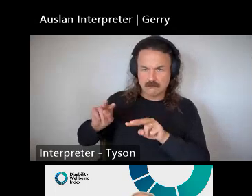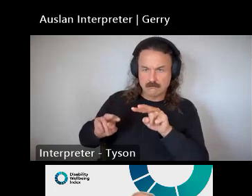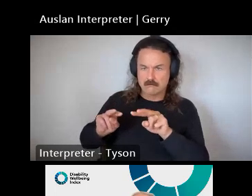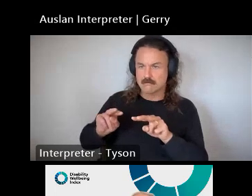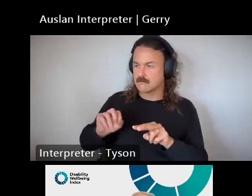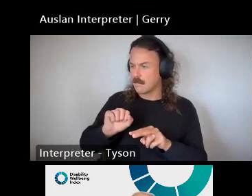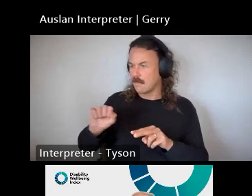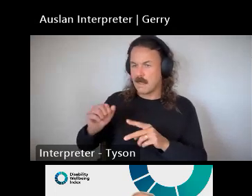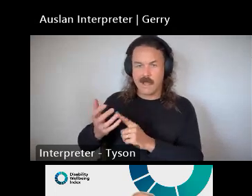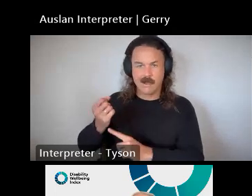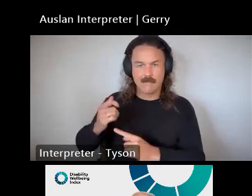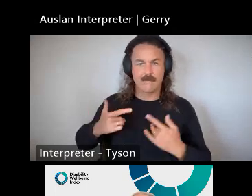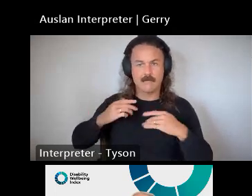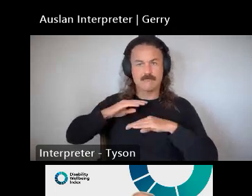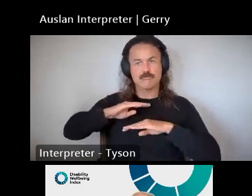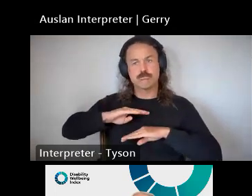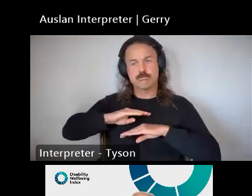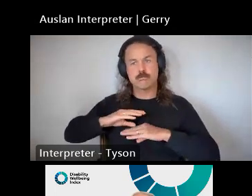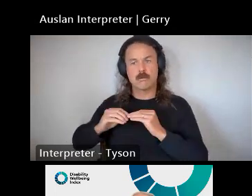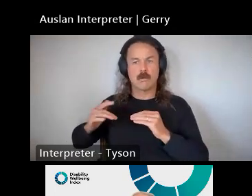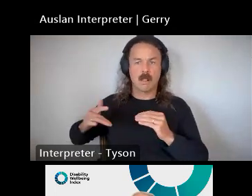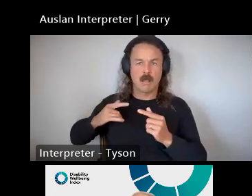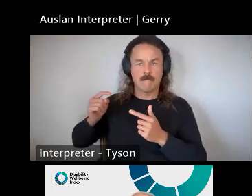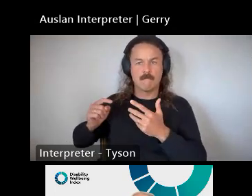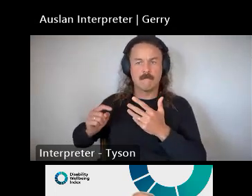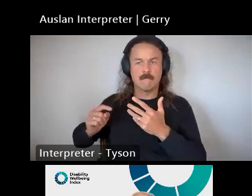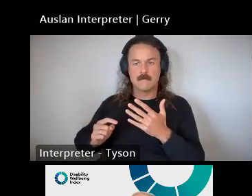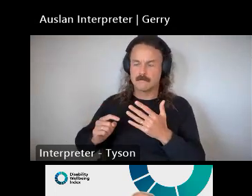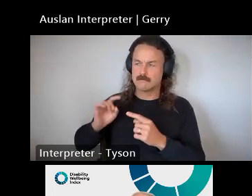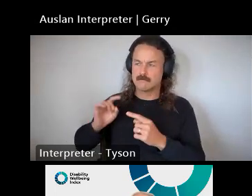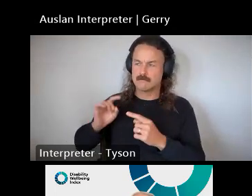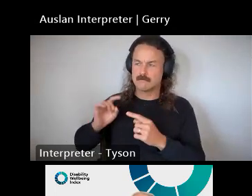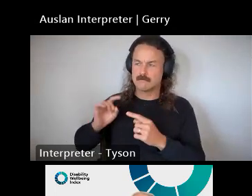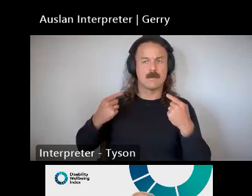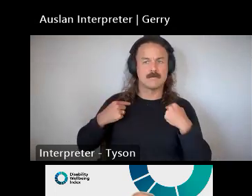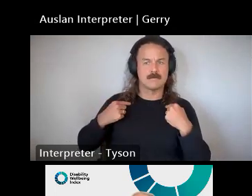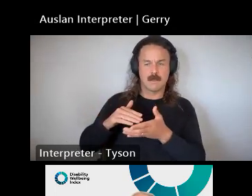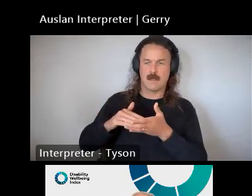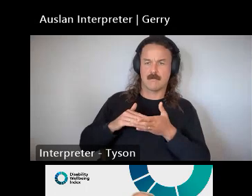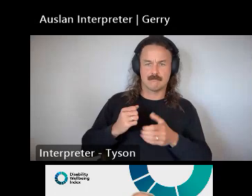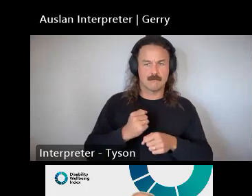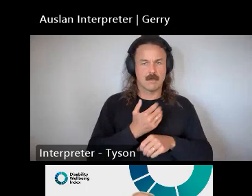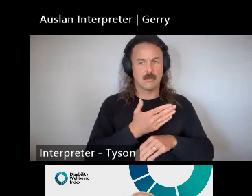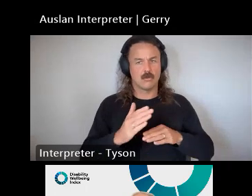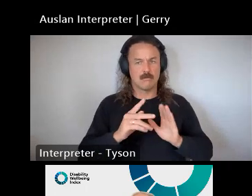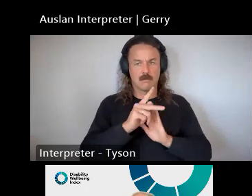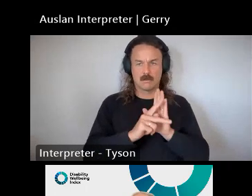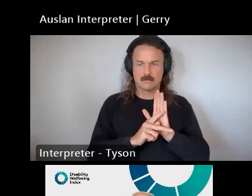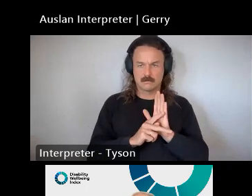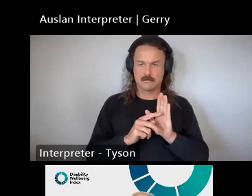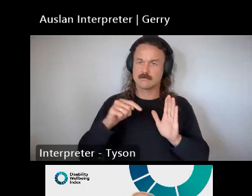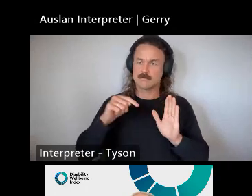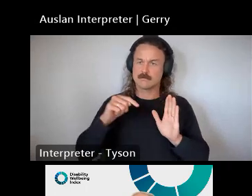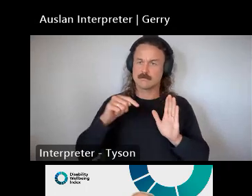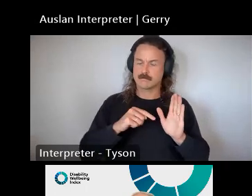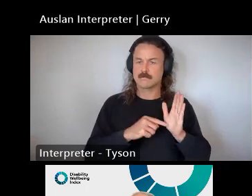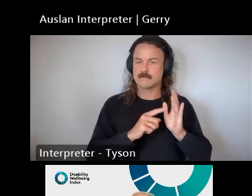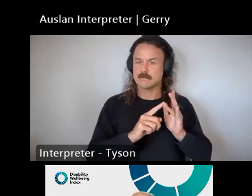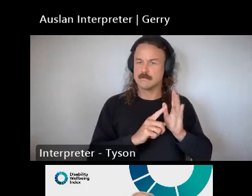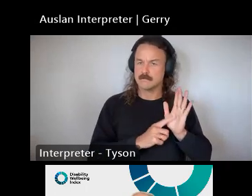services and supports and guide future policies. And so we've developed this world-first wellbeing measure with and for people with